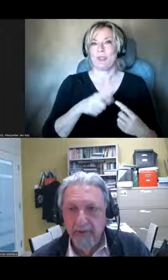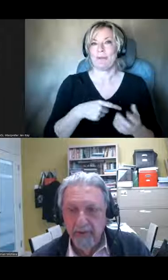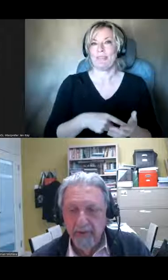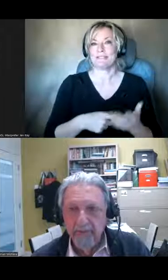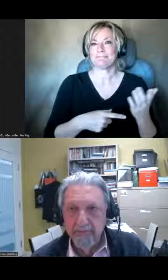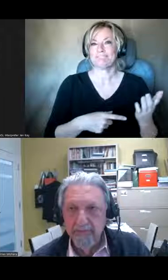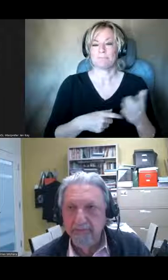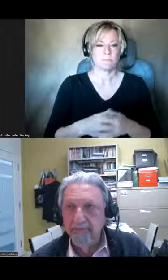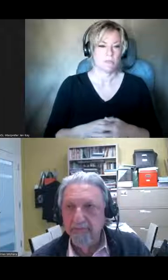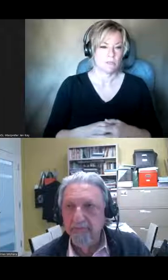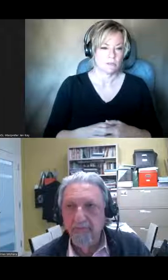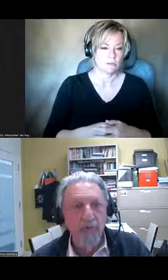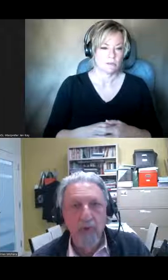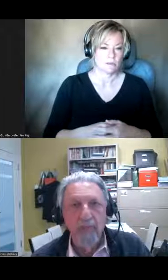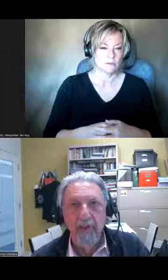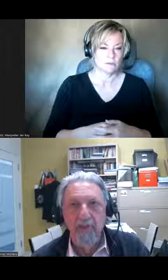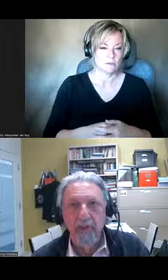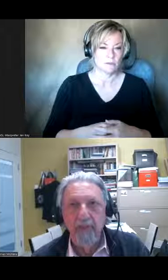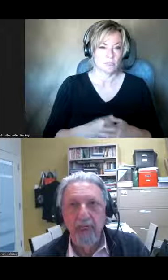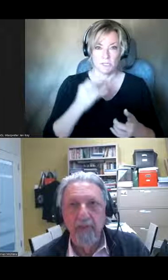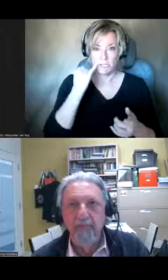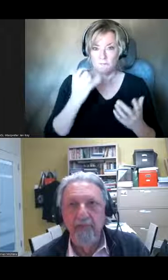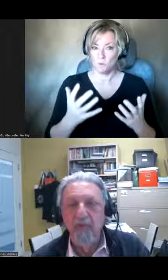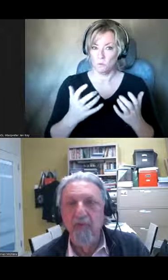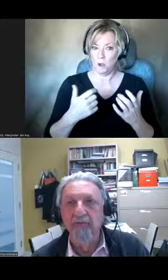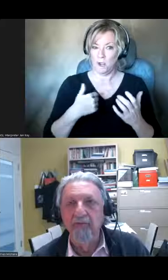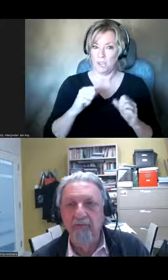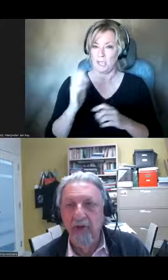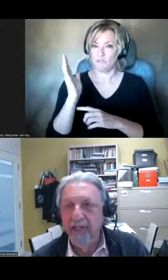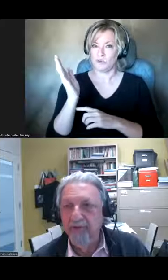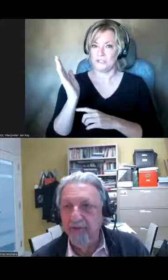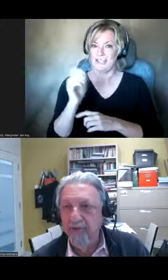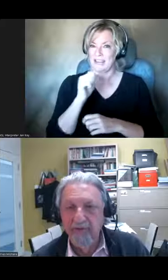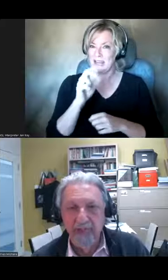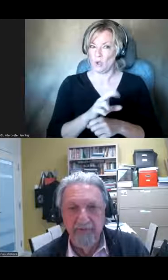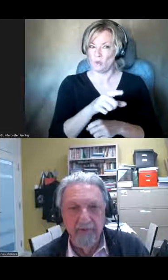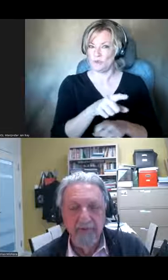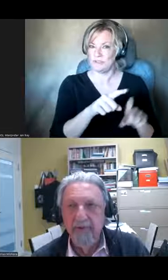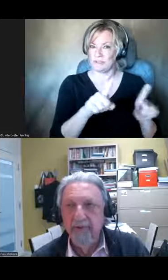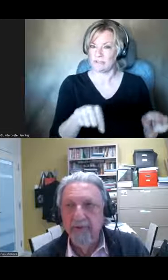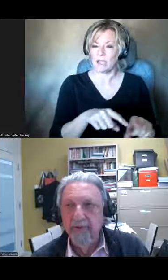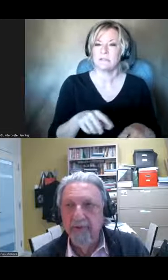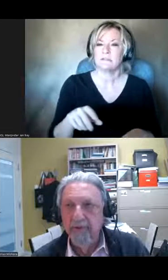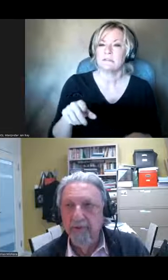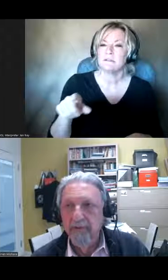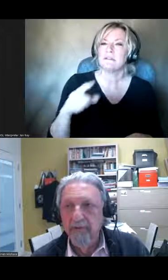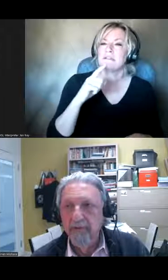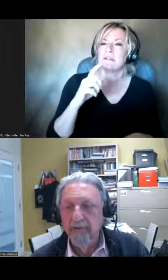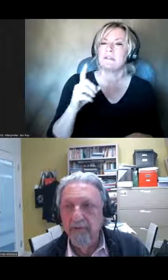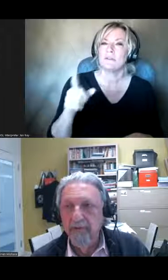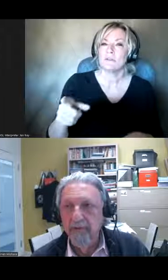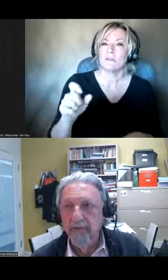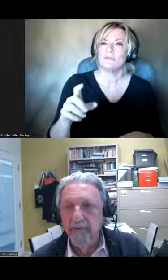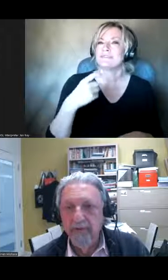but if you want, I can present without the slides, unless you have. You could also, Dr. Mishara, you could